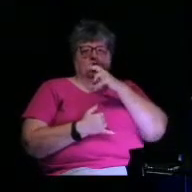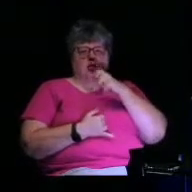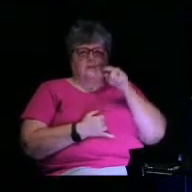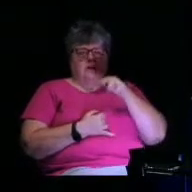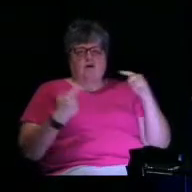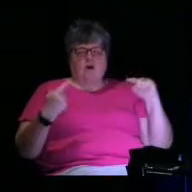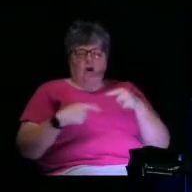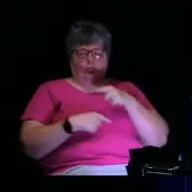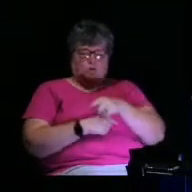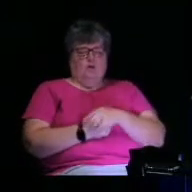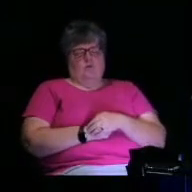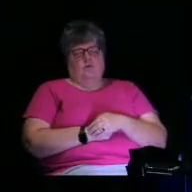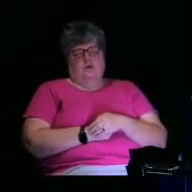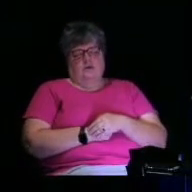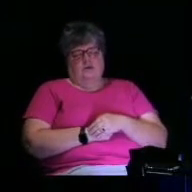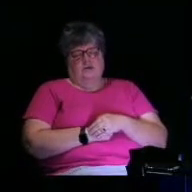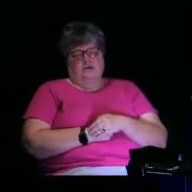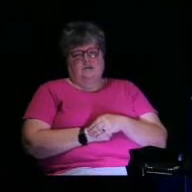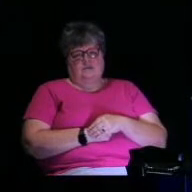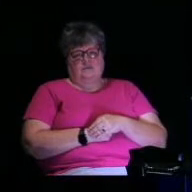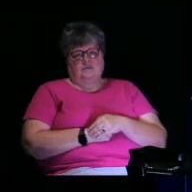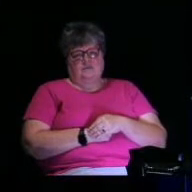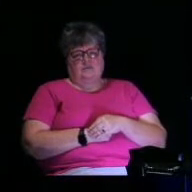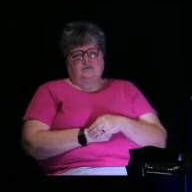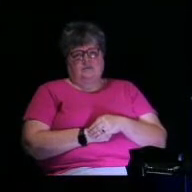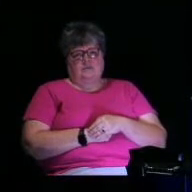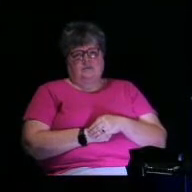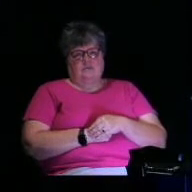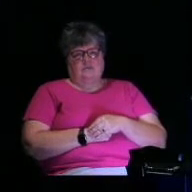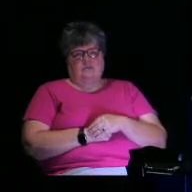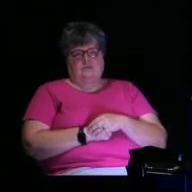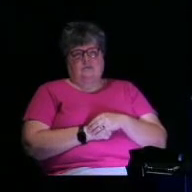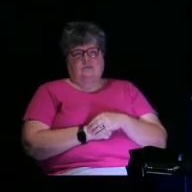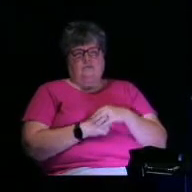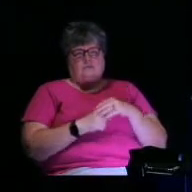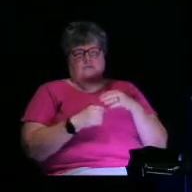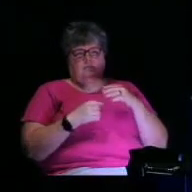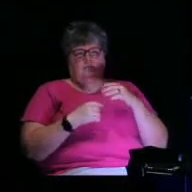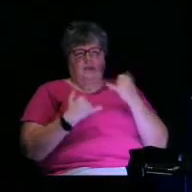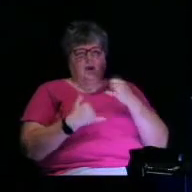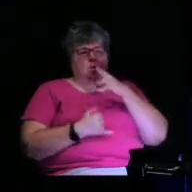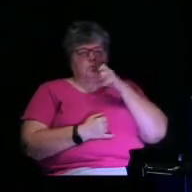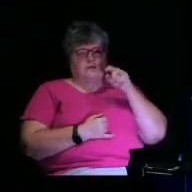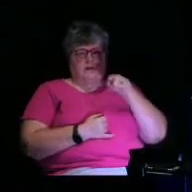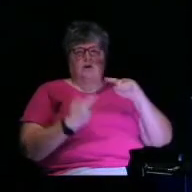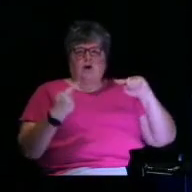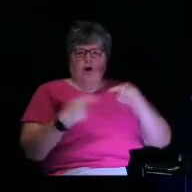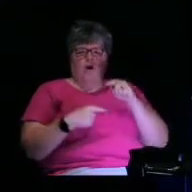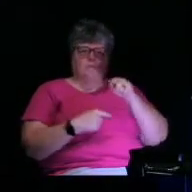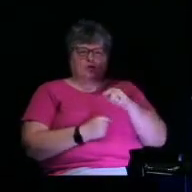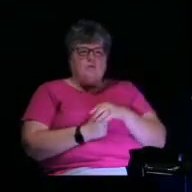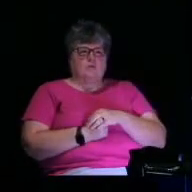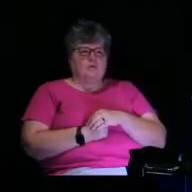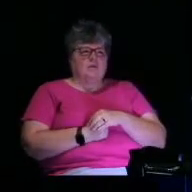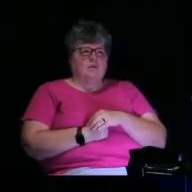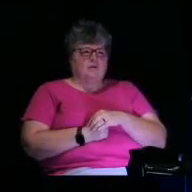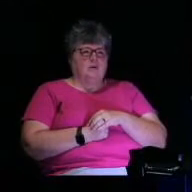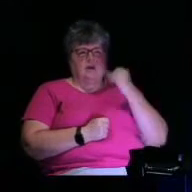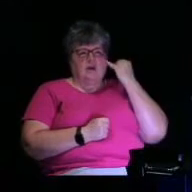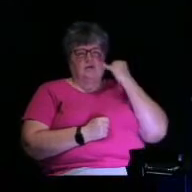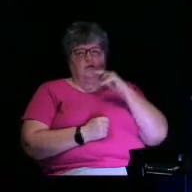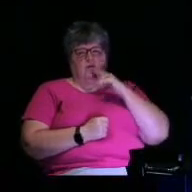you? Okay? Let that take residence in your soul. Now who is there to harm you if